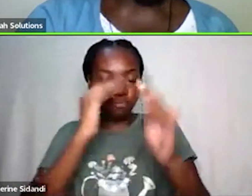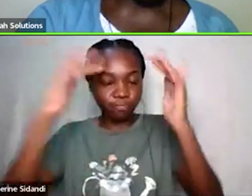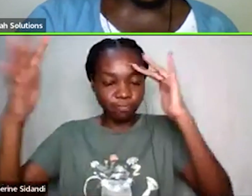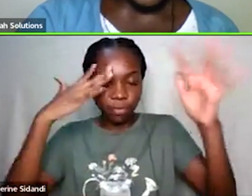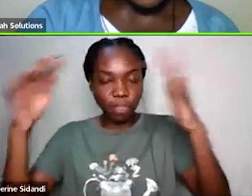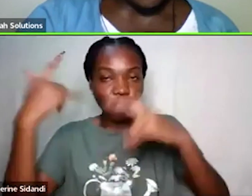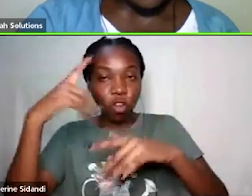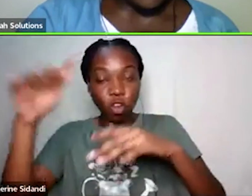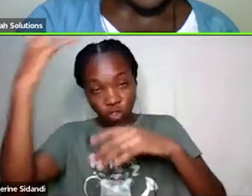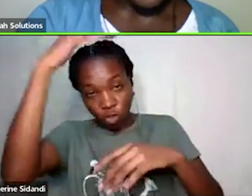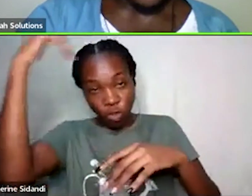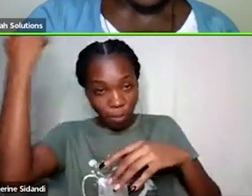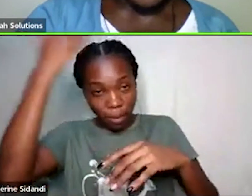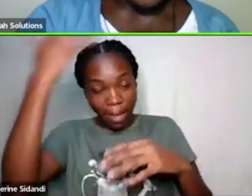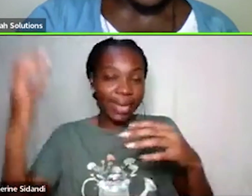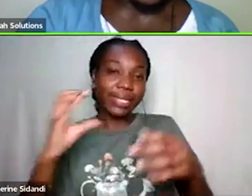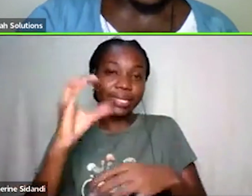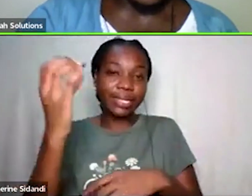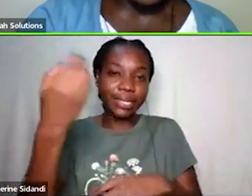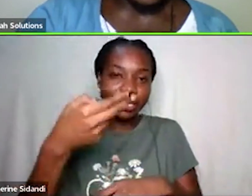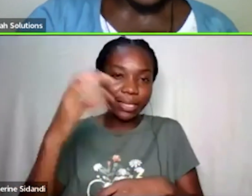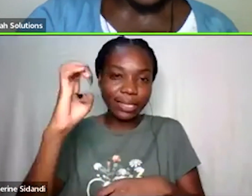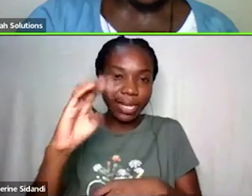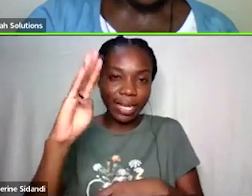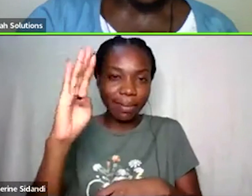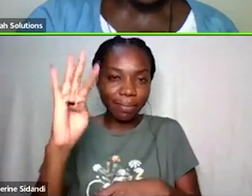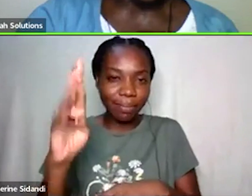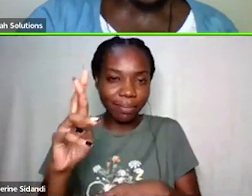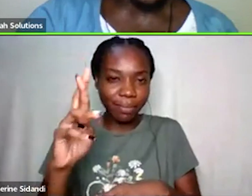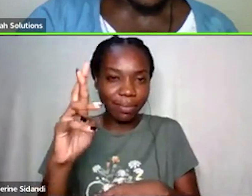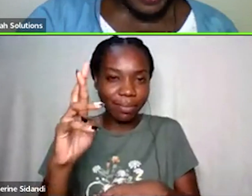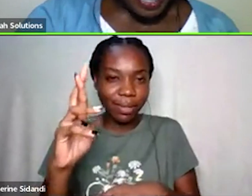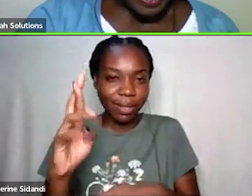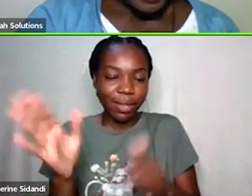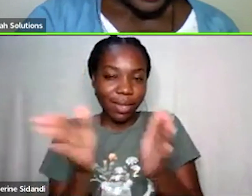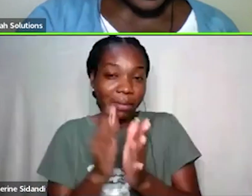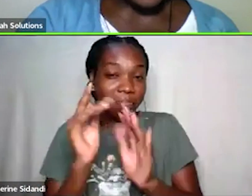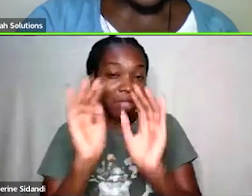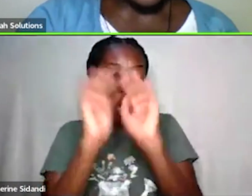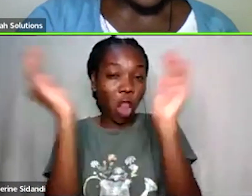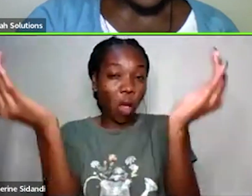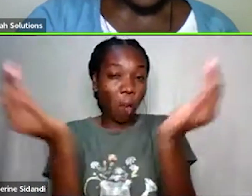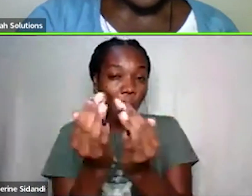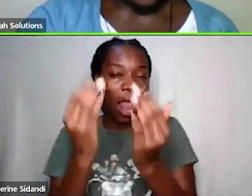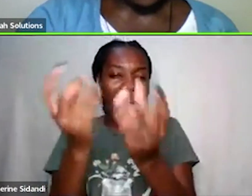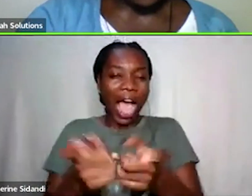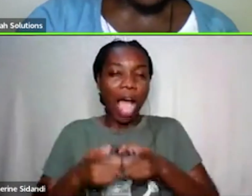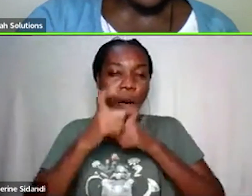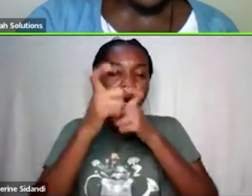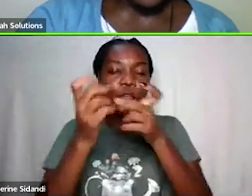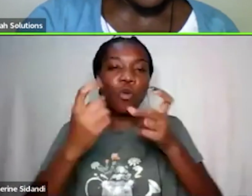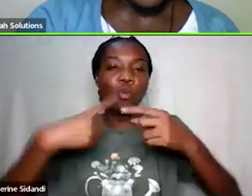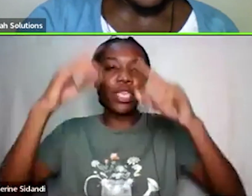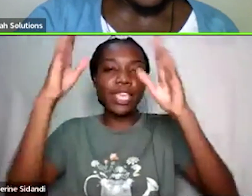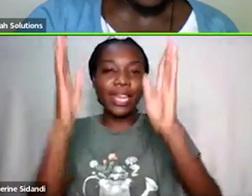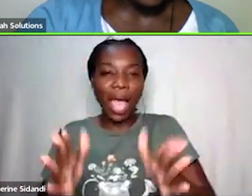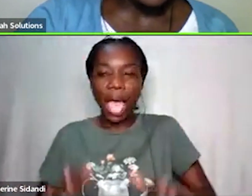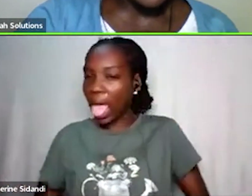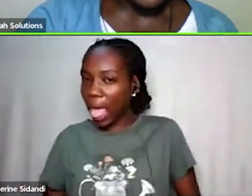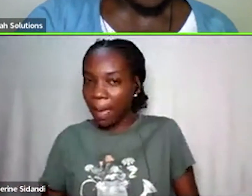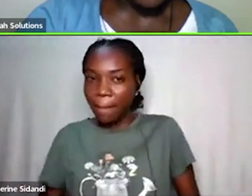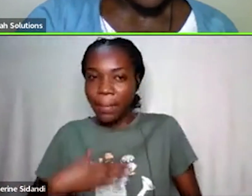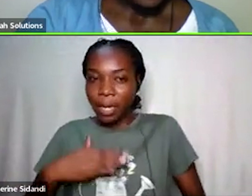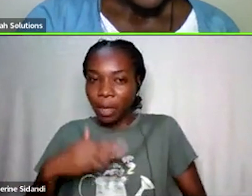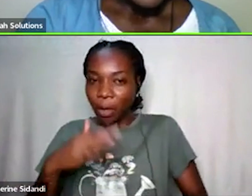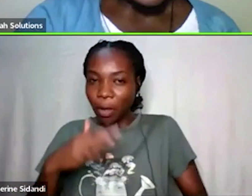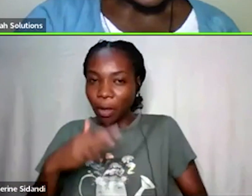She is an award-winning, she is a global award winner. Hey, the way I call myself an award winner, I need to